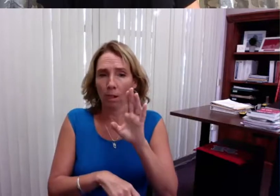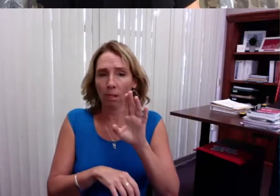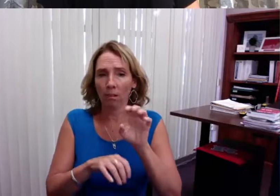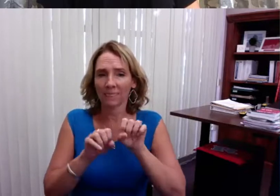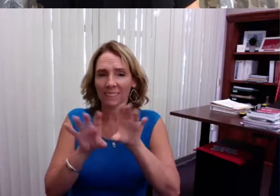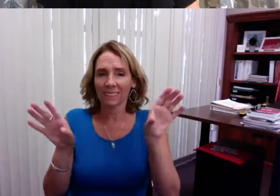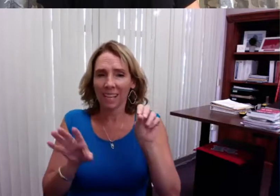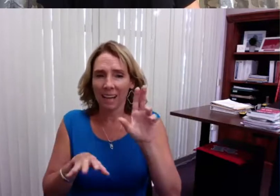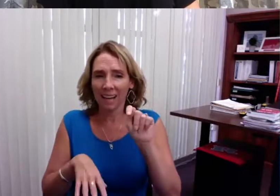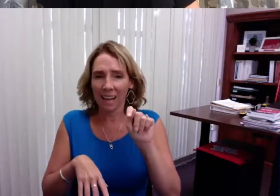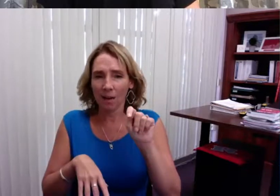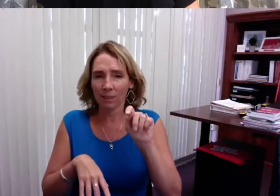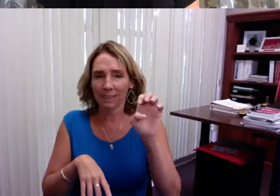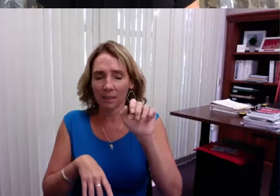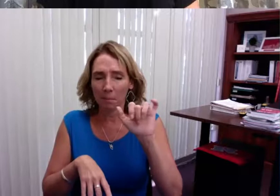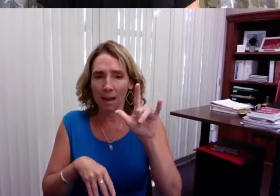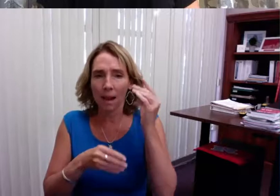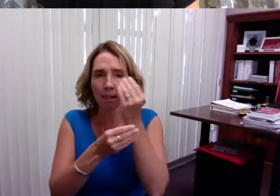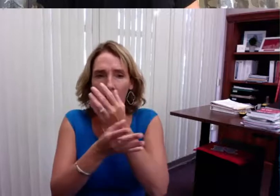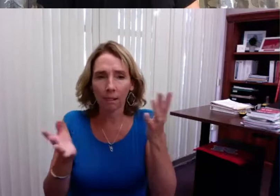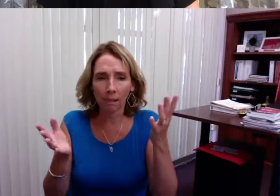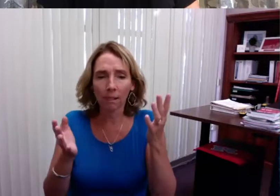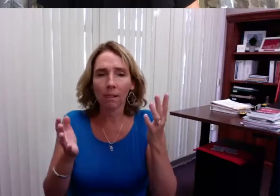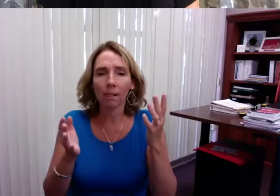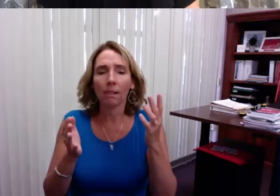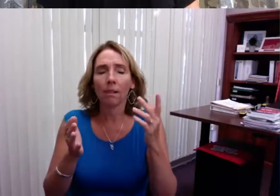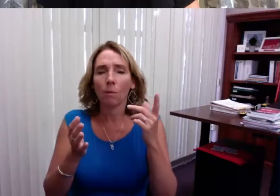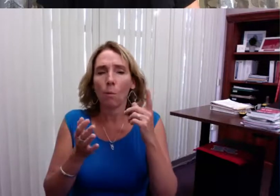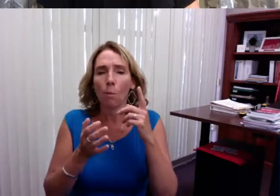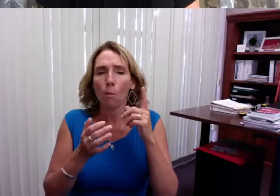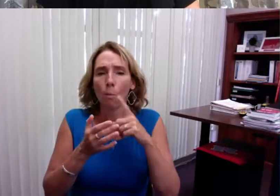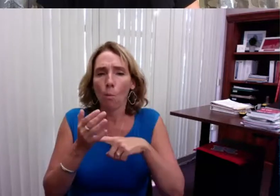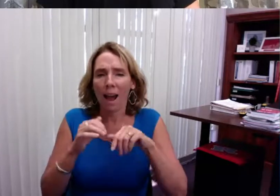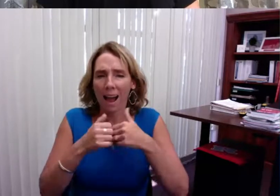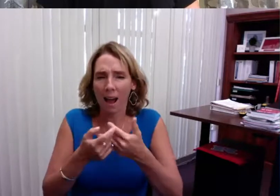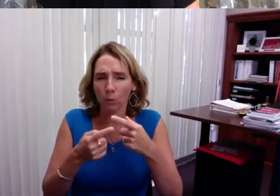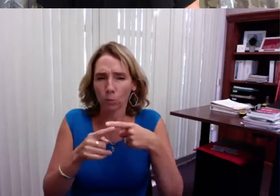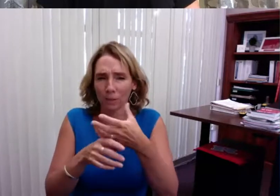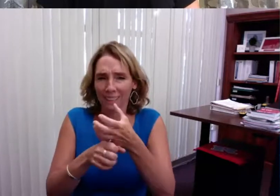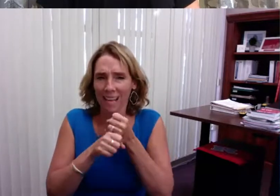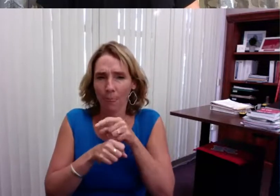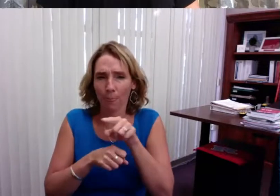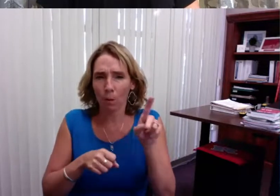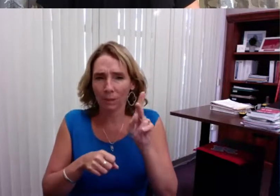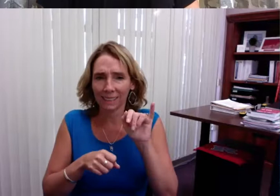Our infirmary is going to send out an email to notify everyone